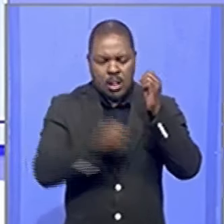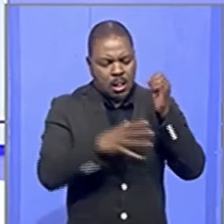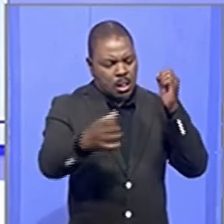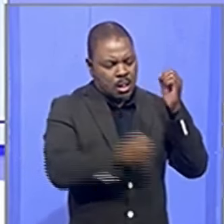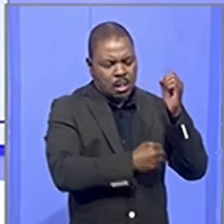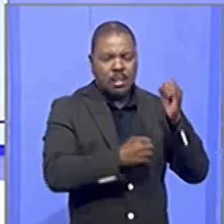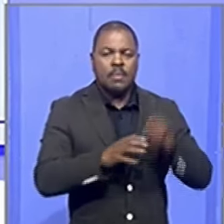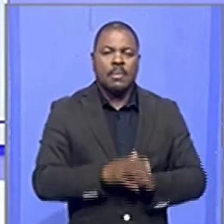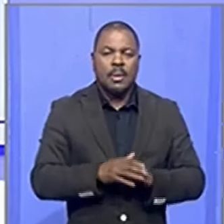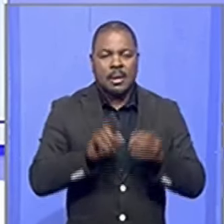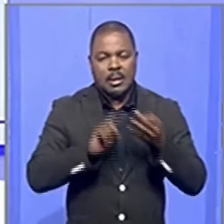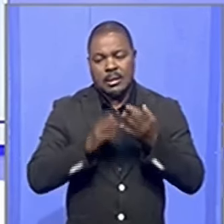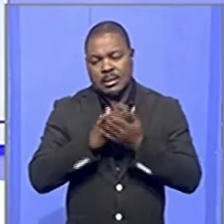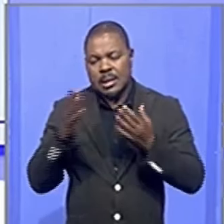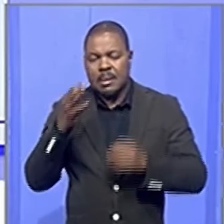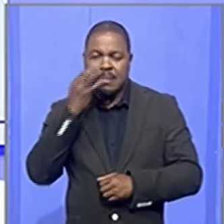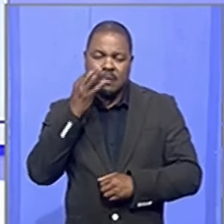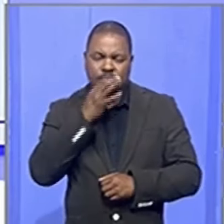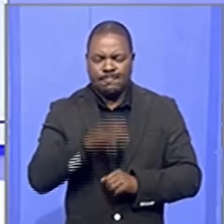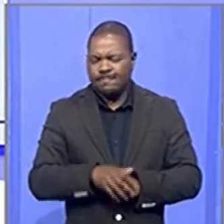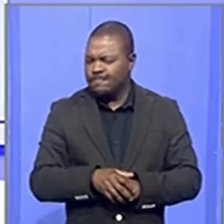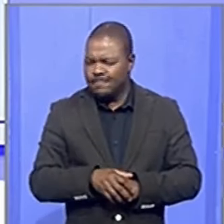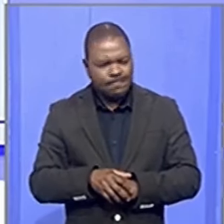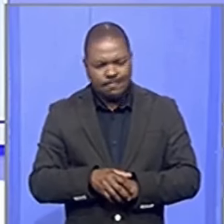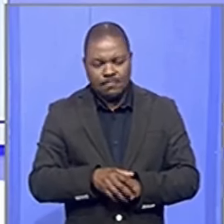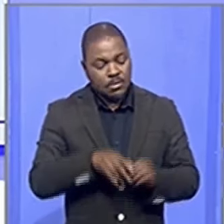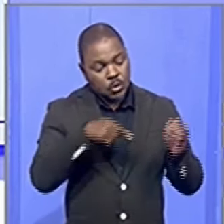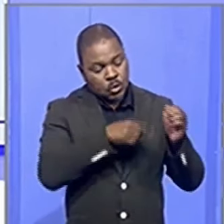ga mmušo mola ba bangwe ba ipiletša gore palo yeo e fokotšwe.